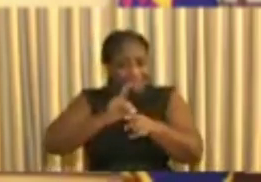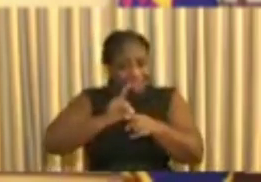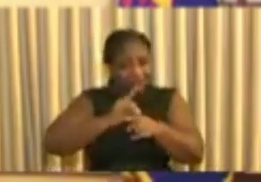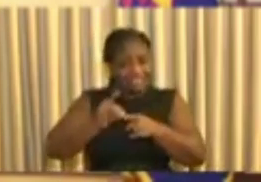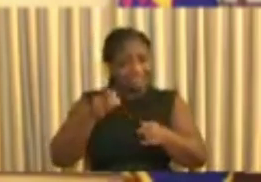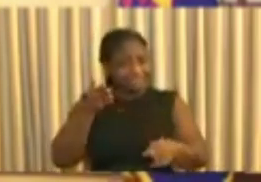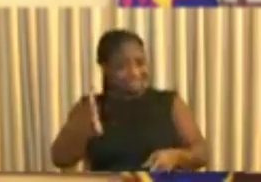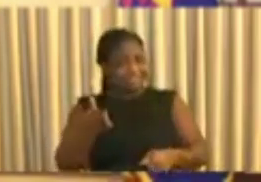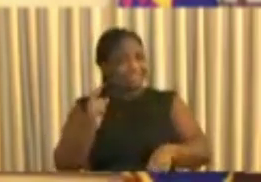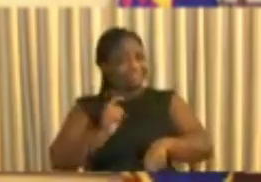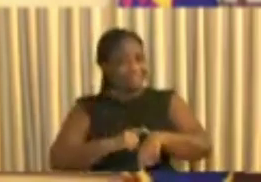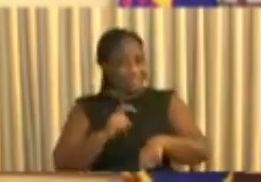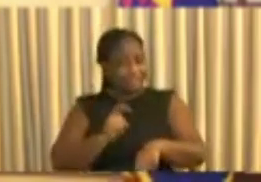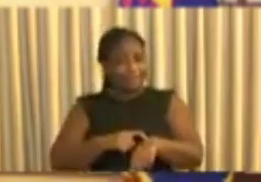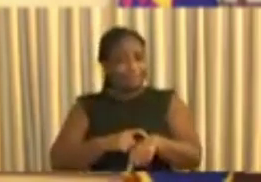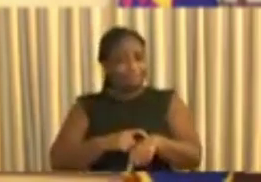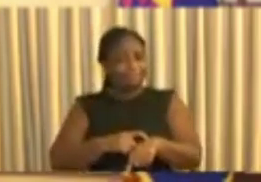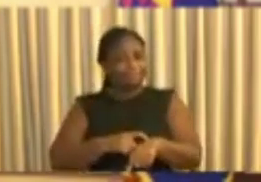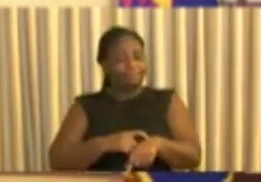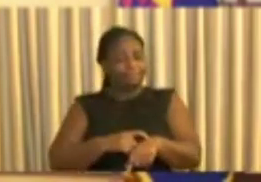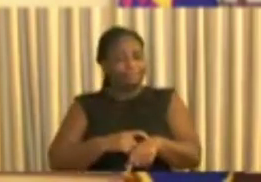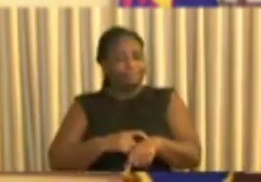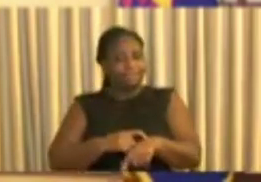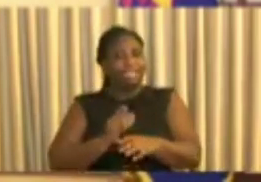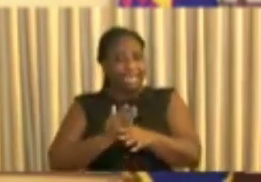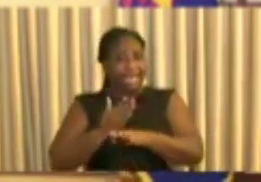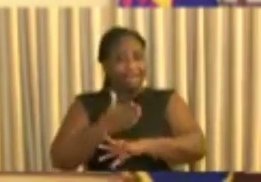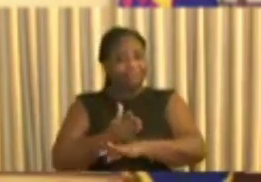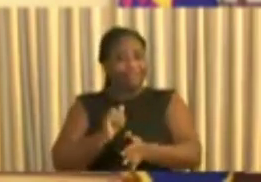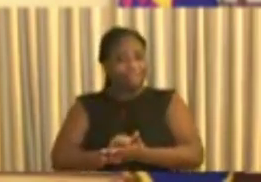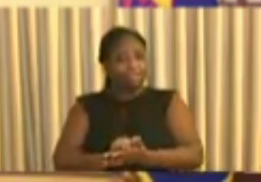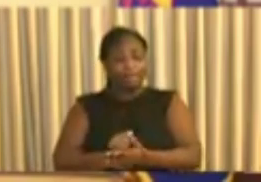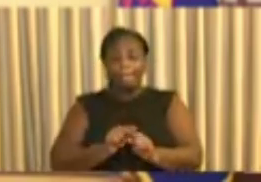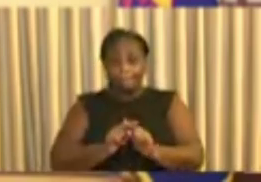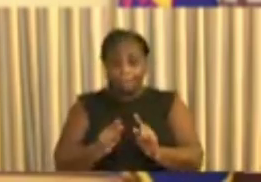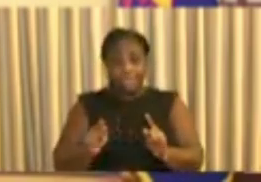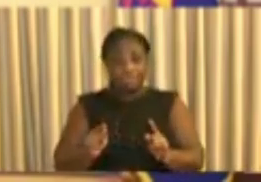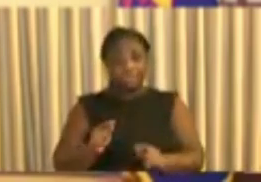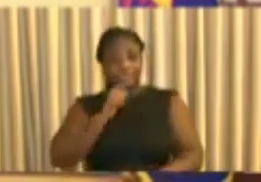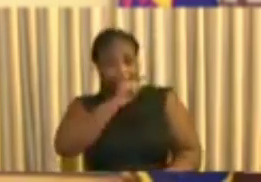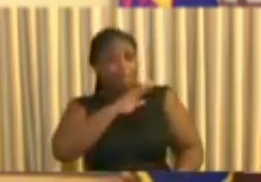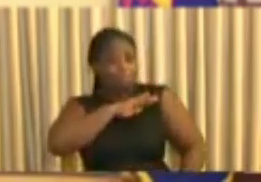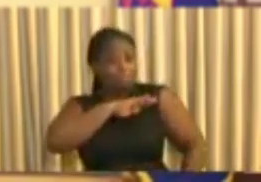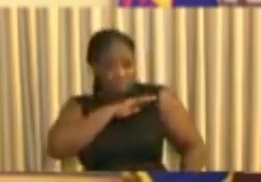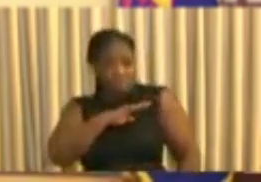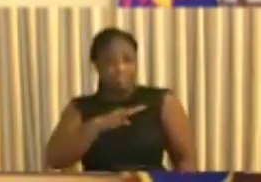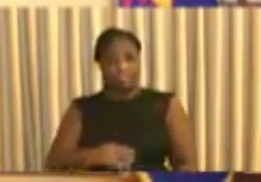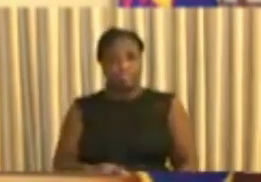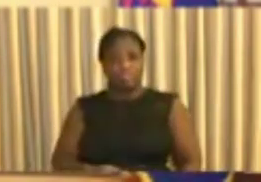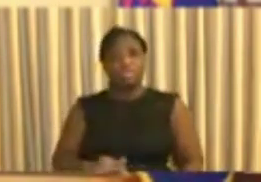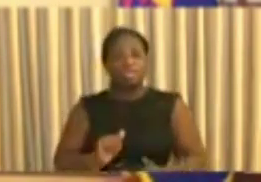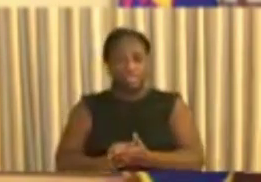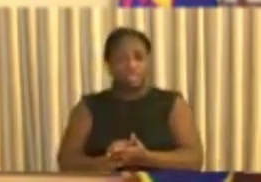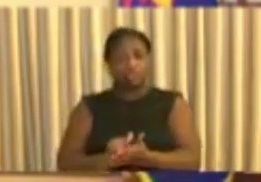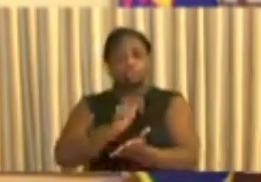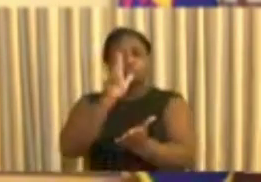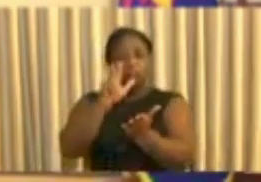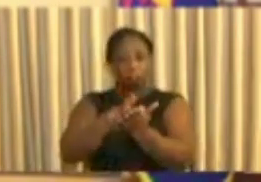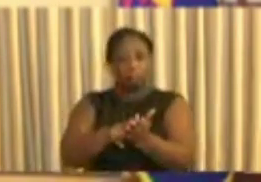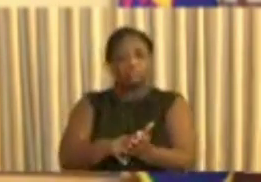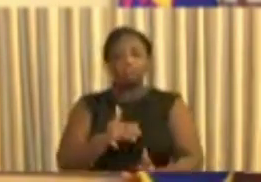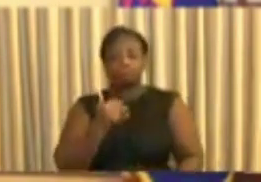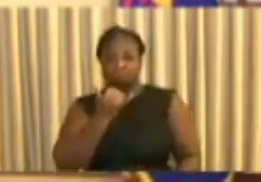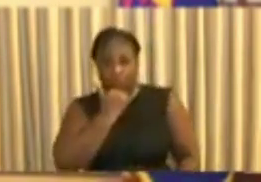this period and in its aftermath. However, I am confident that we will prove them